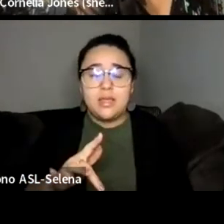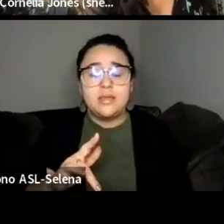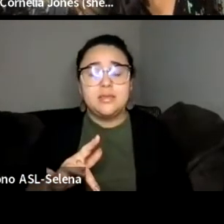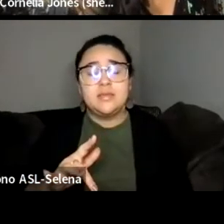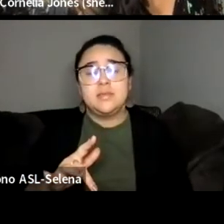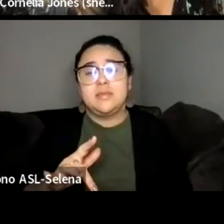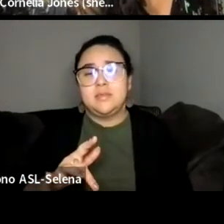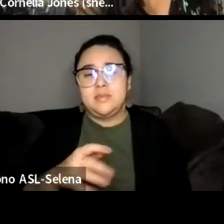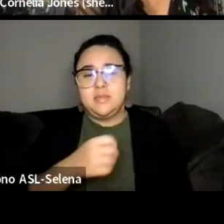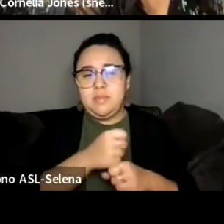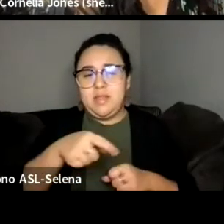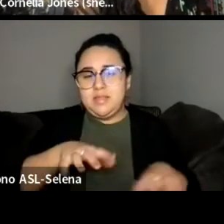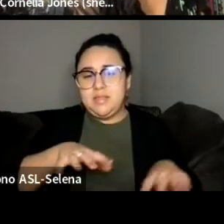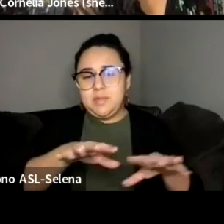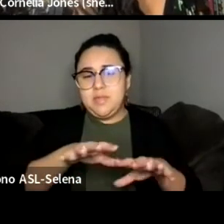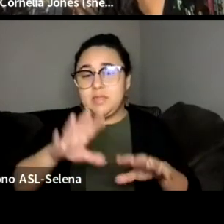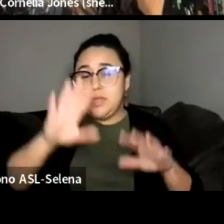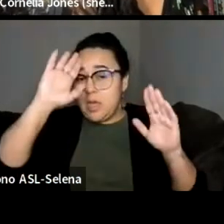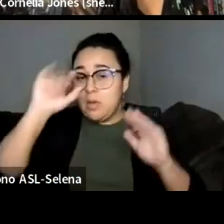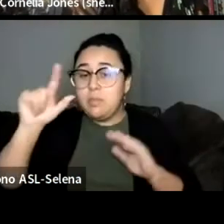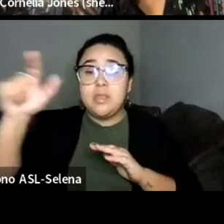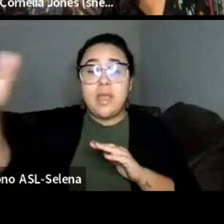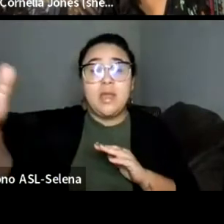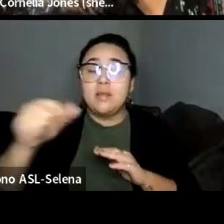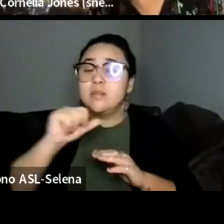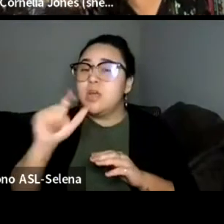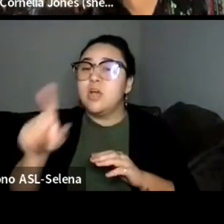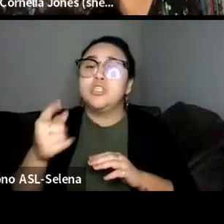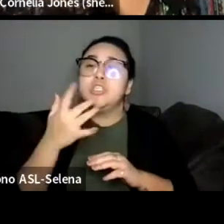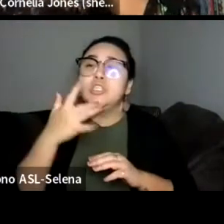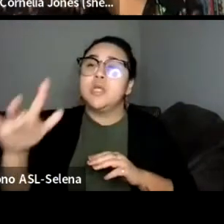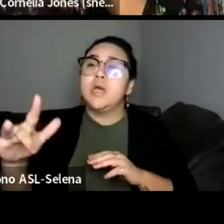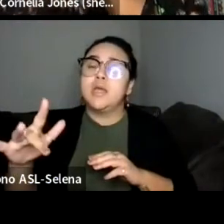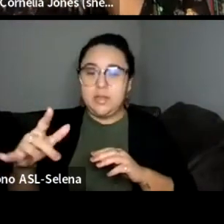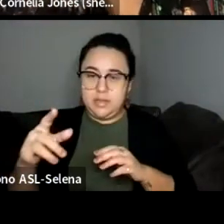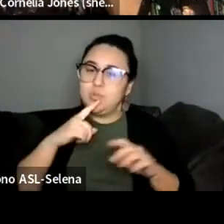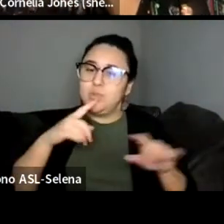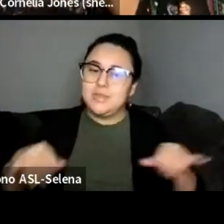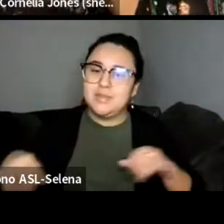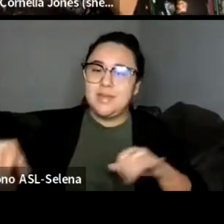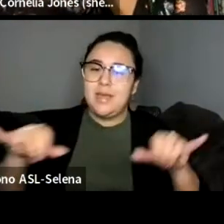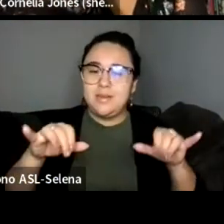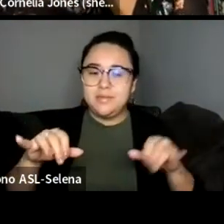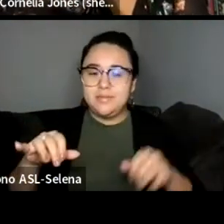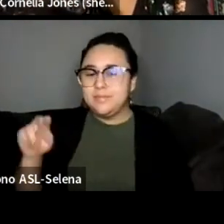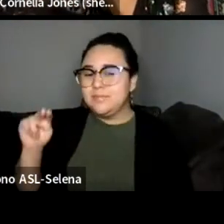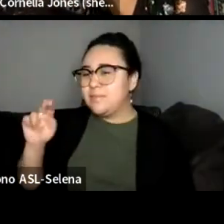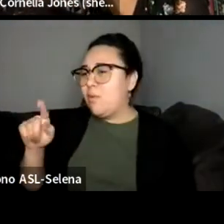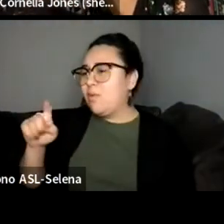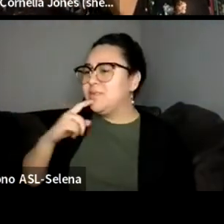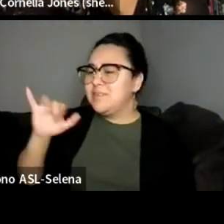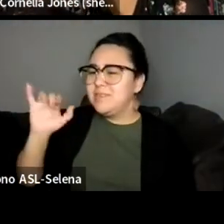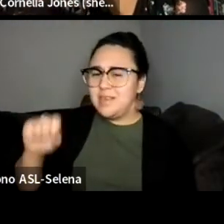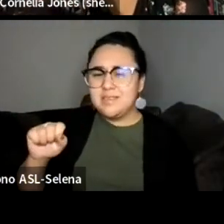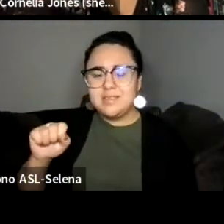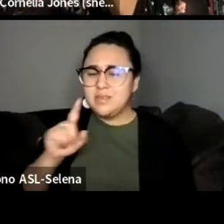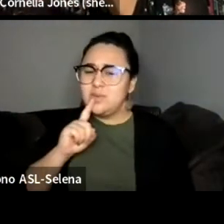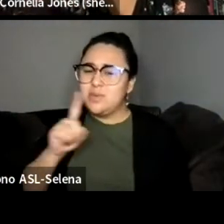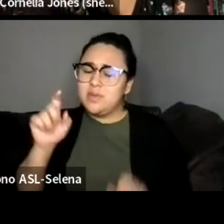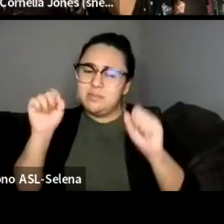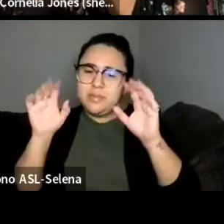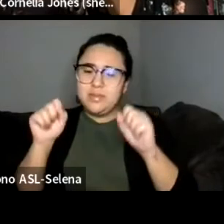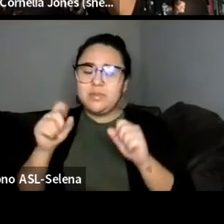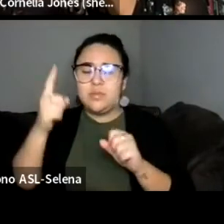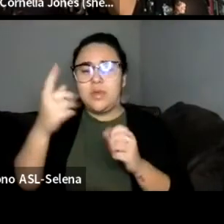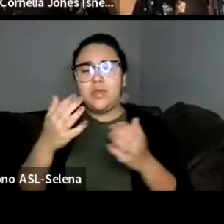day is just standard. Exactly. Yes, amazing. And something that I really admire about the work